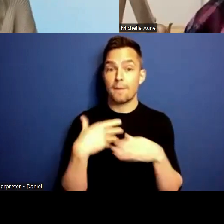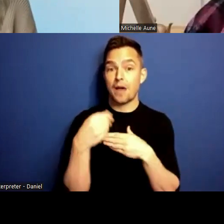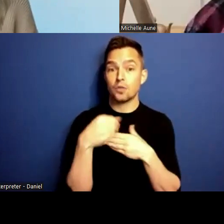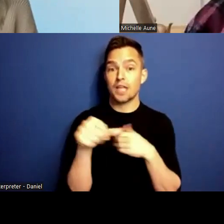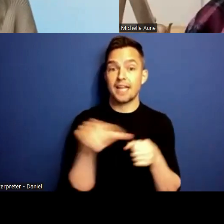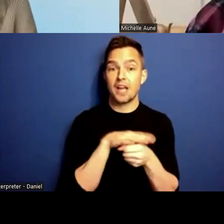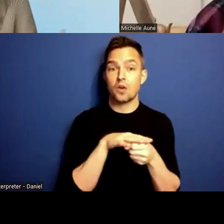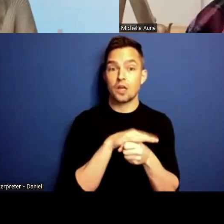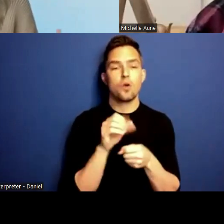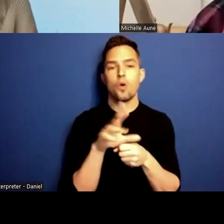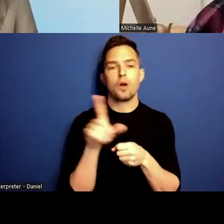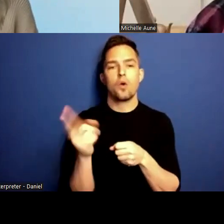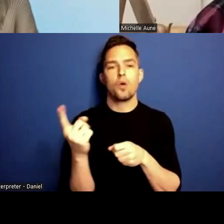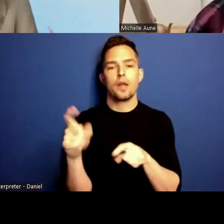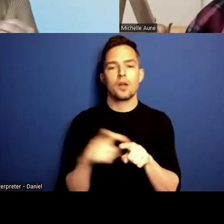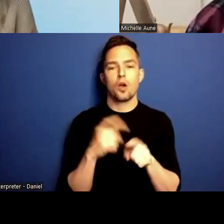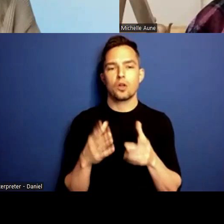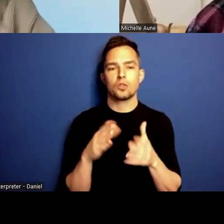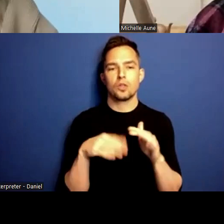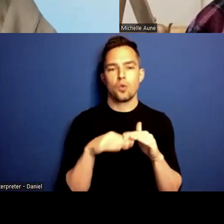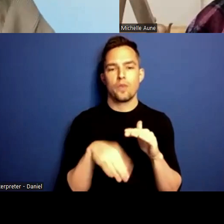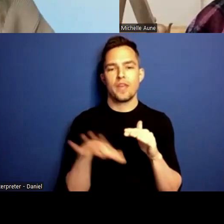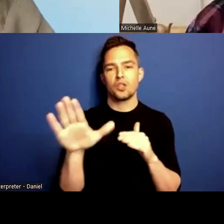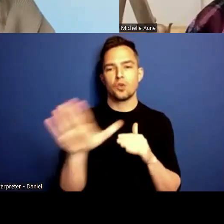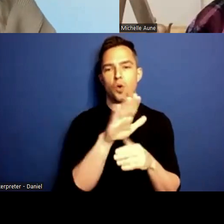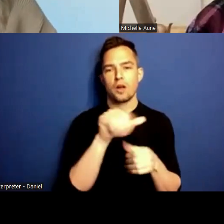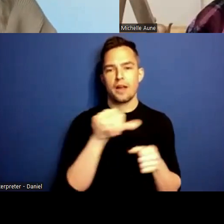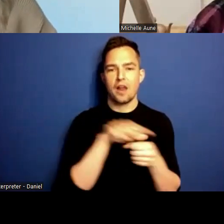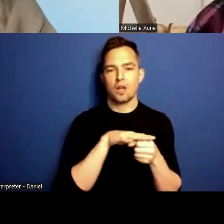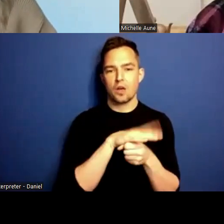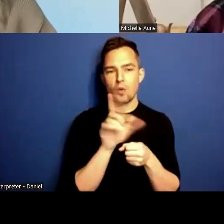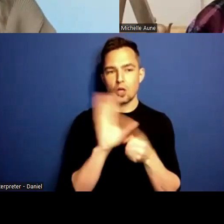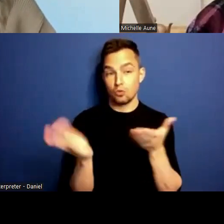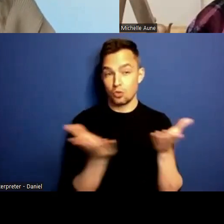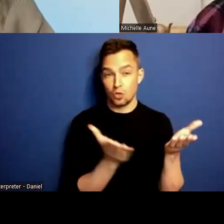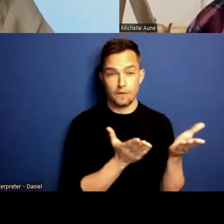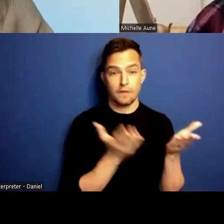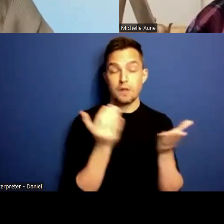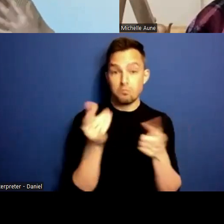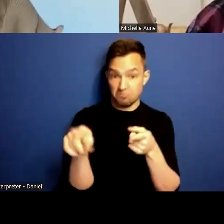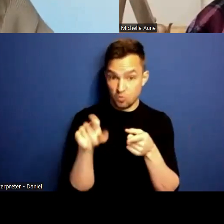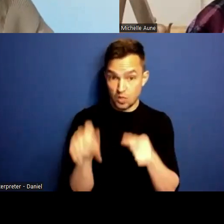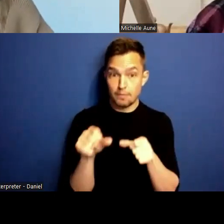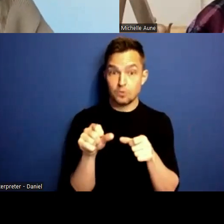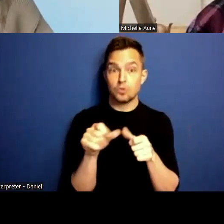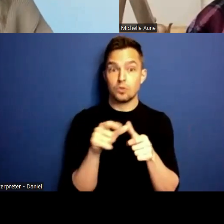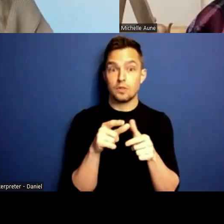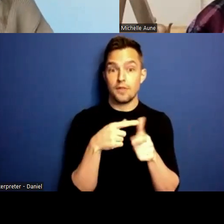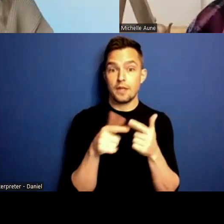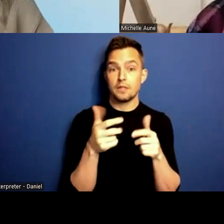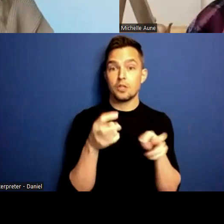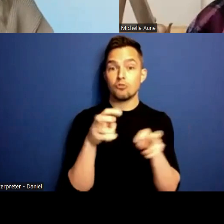or if you're having callers that aren't within the areas that you're serving, are you able to then pass them on